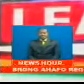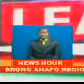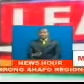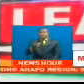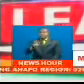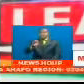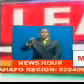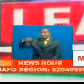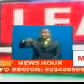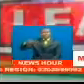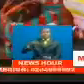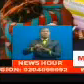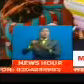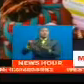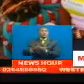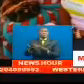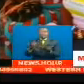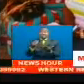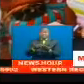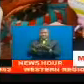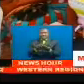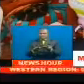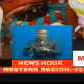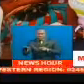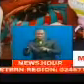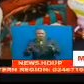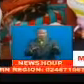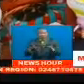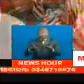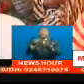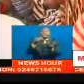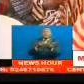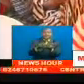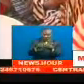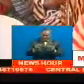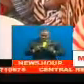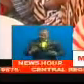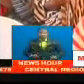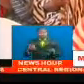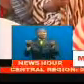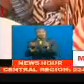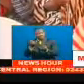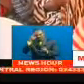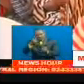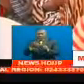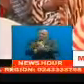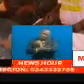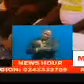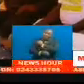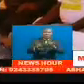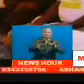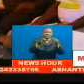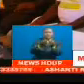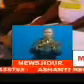The LEAP program is a social cash transfer program which aims at providing cash and health insurance to the extremely poor households